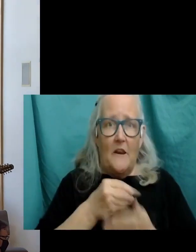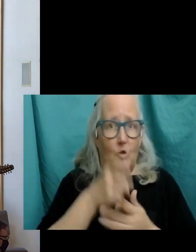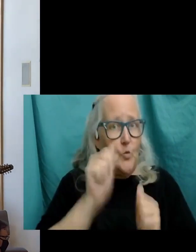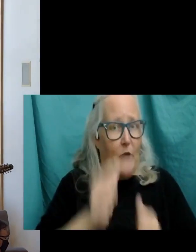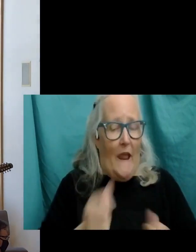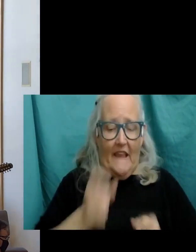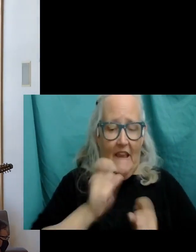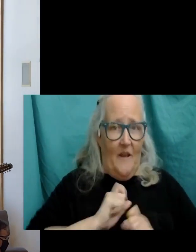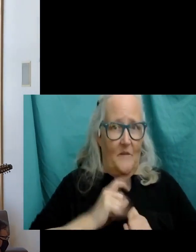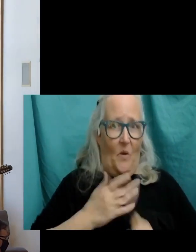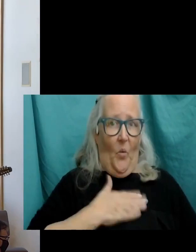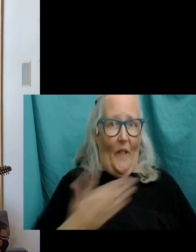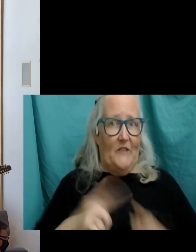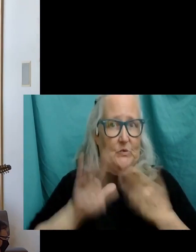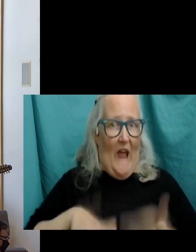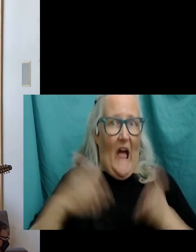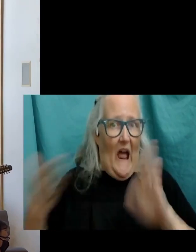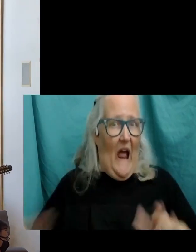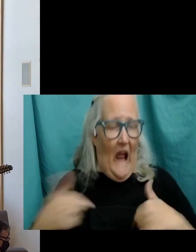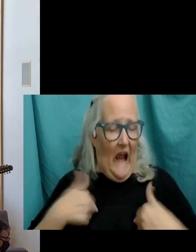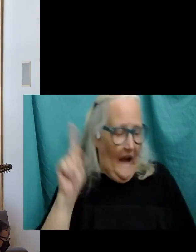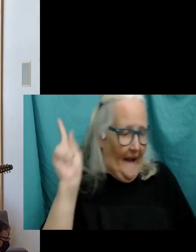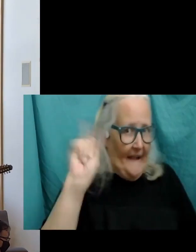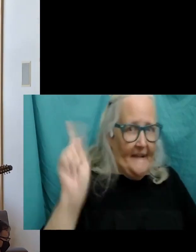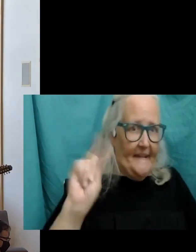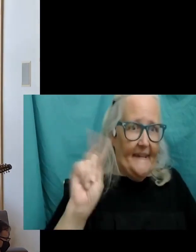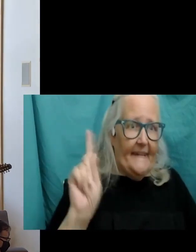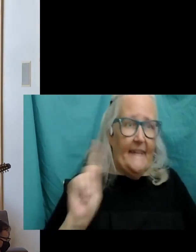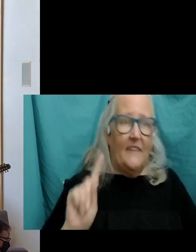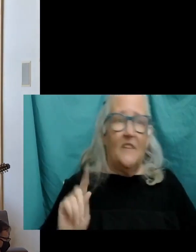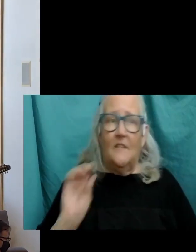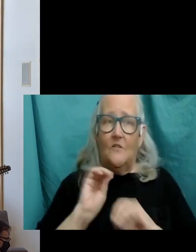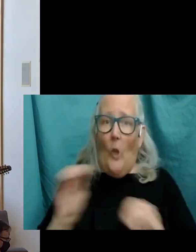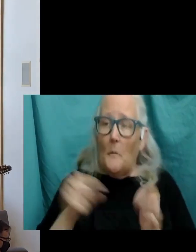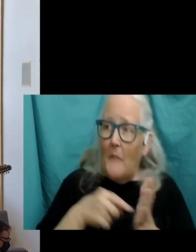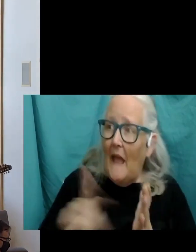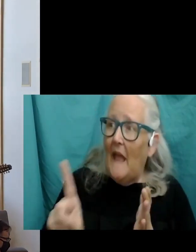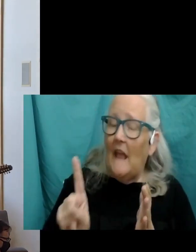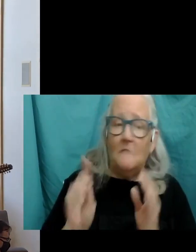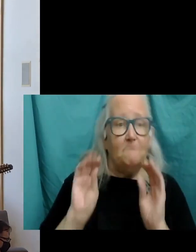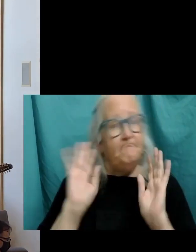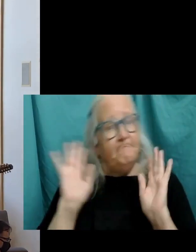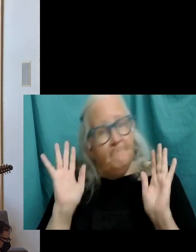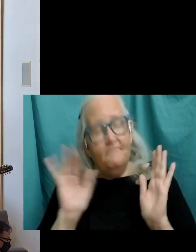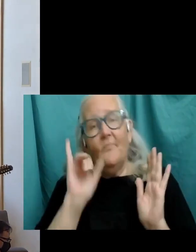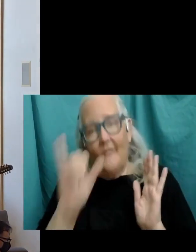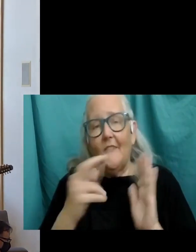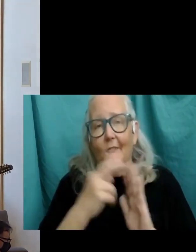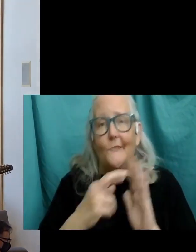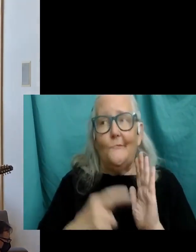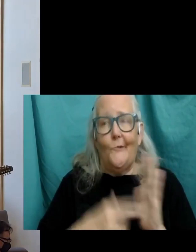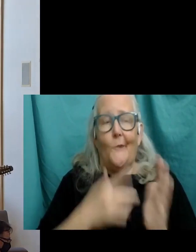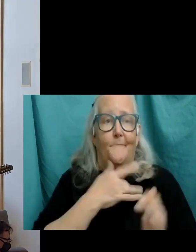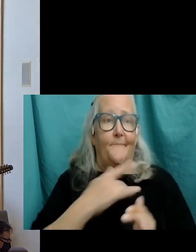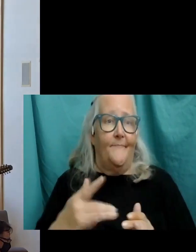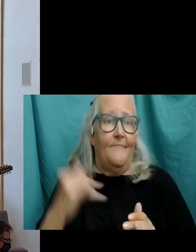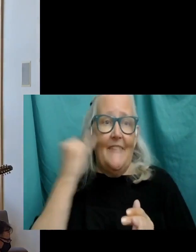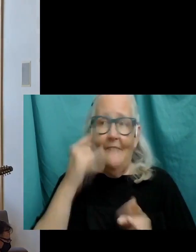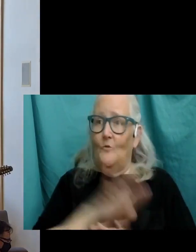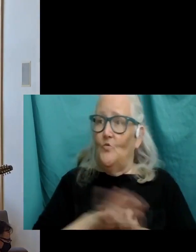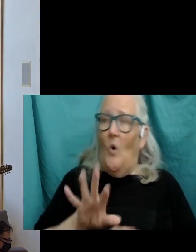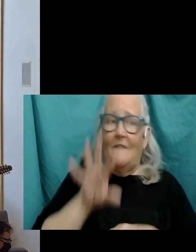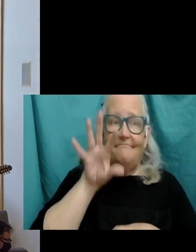to die. No purchase, no pay is the rule of the day. If we don't take a prize, then you'll